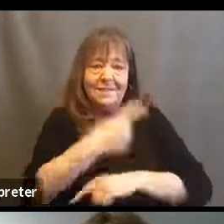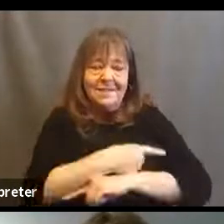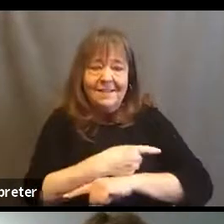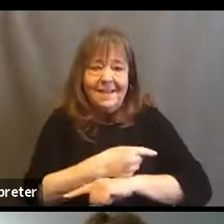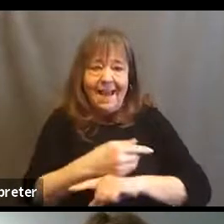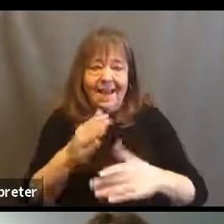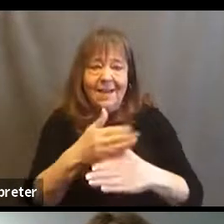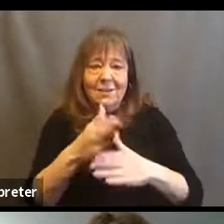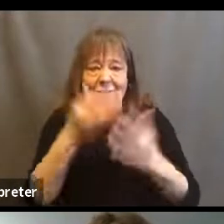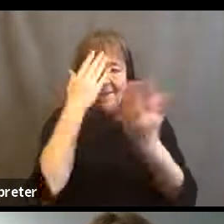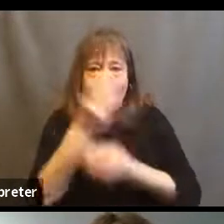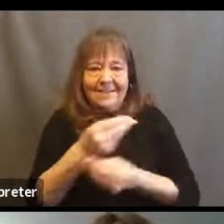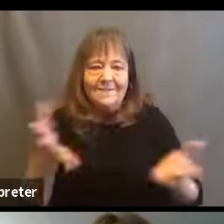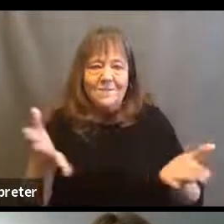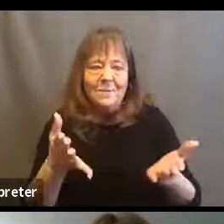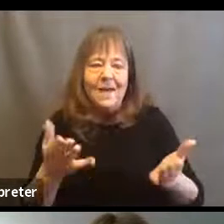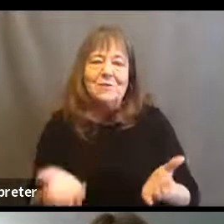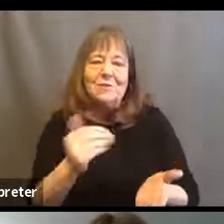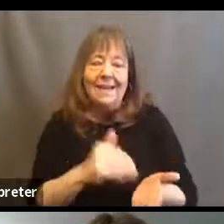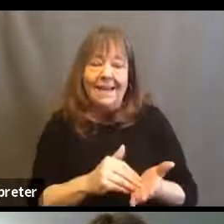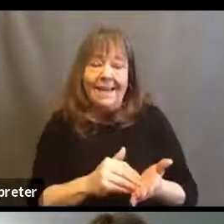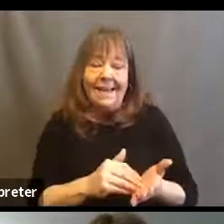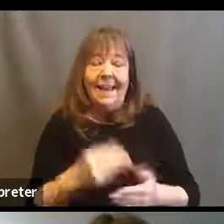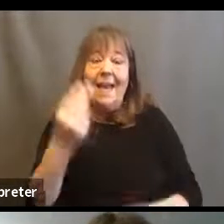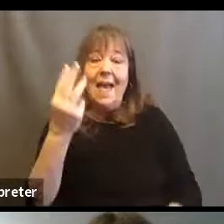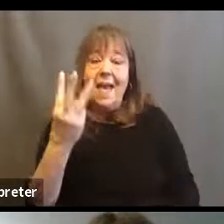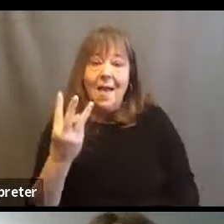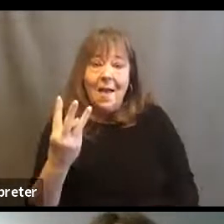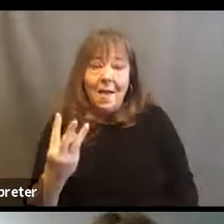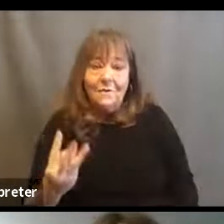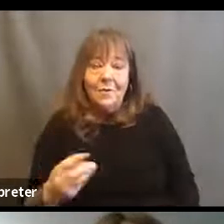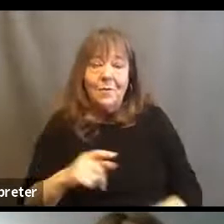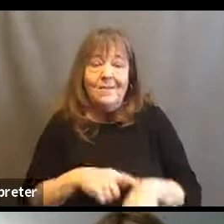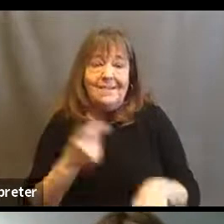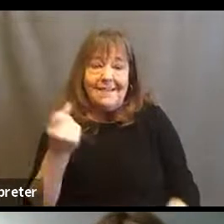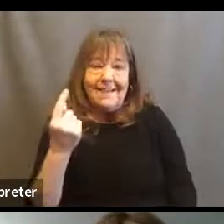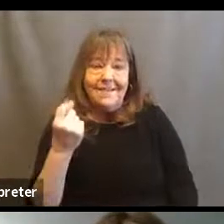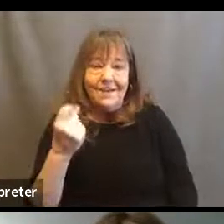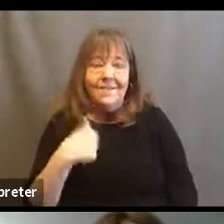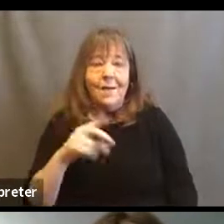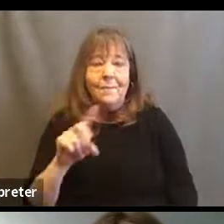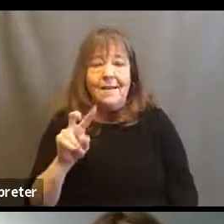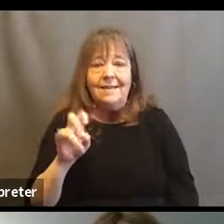to the Amarillo community. Once again, we do this every Wednesday at 11 a.m. This is David